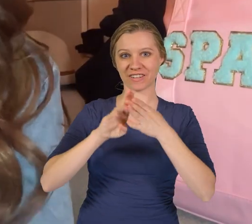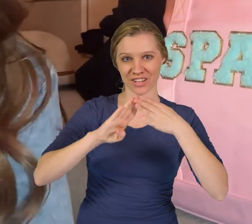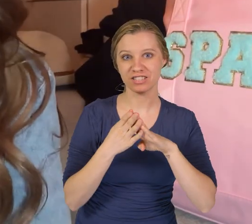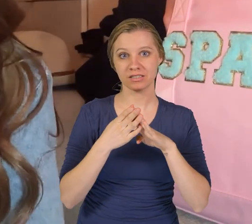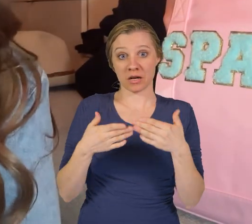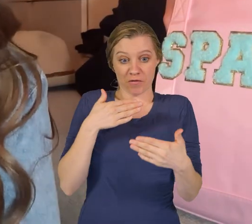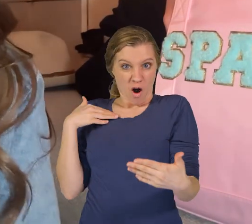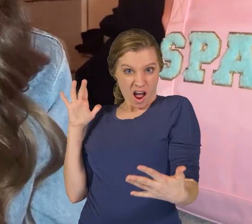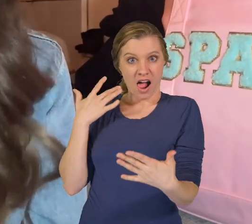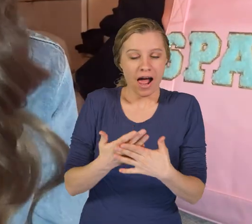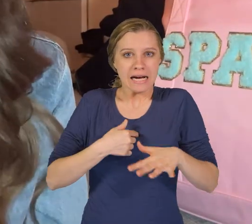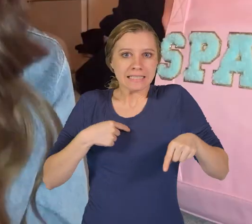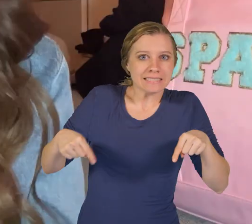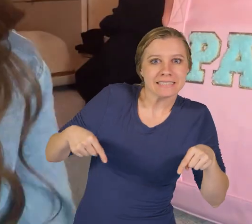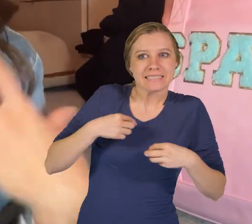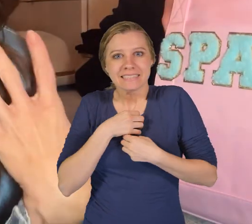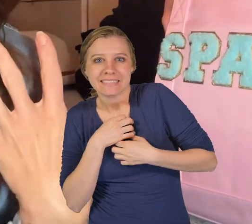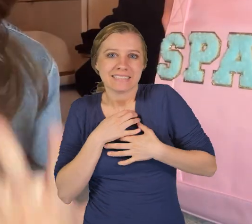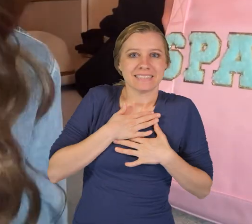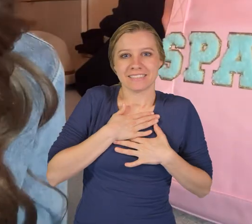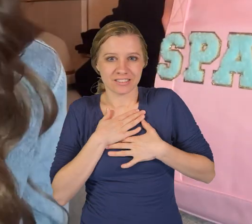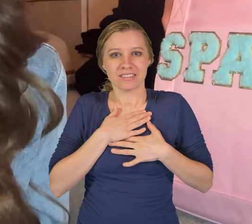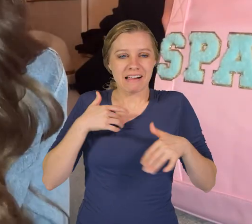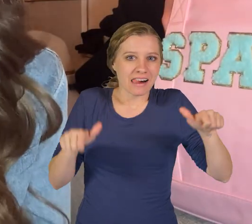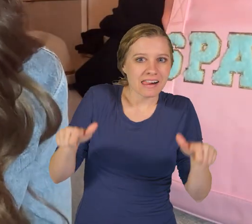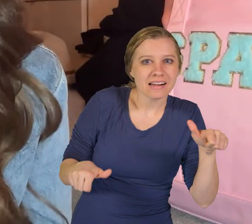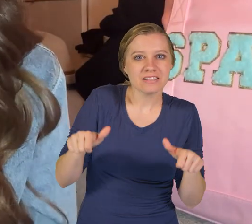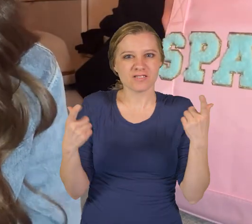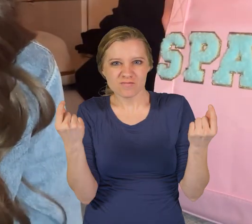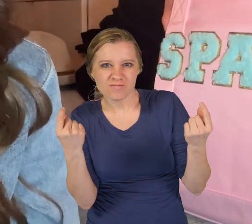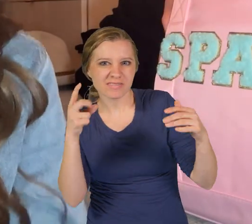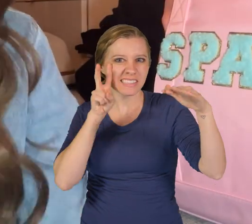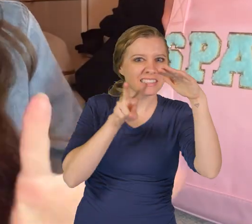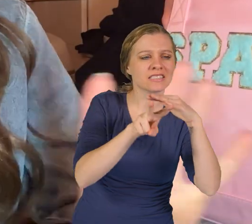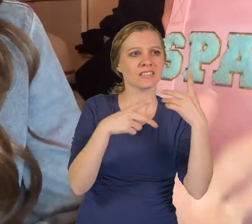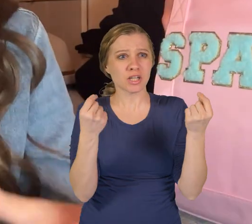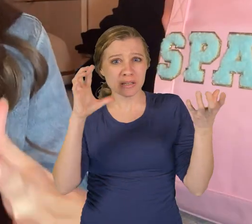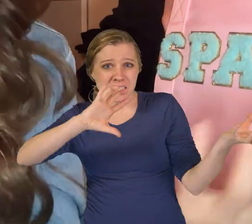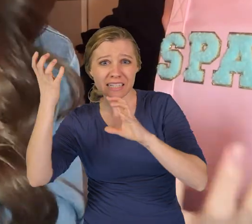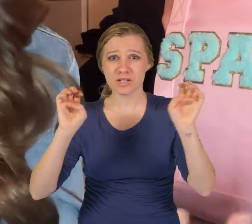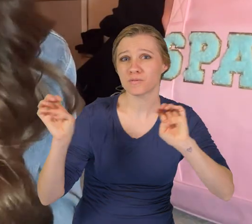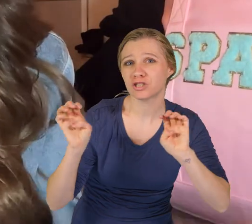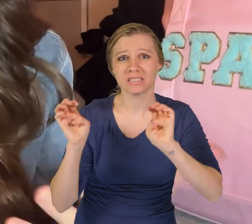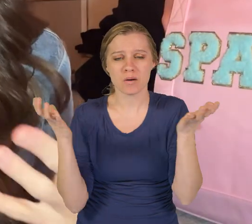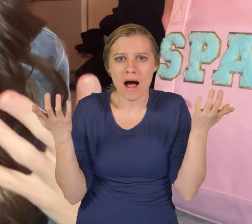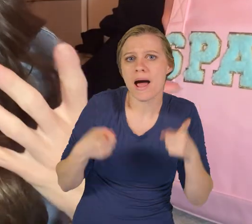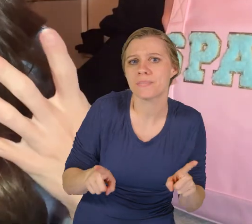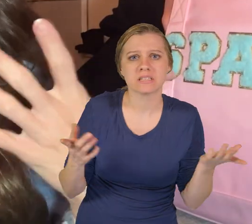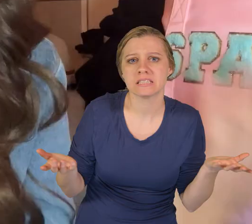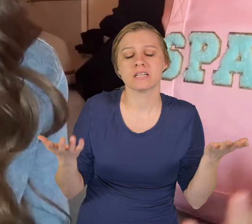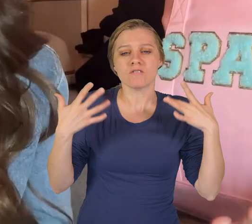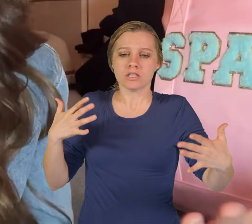at the astronaut village. Before I got here, I was a little bit nervous. I still had some uncertainties about what would happen